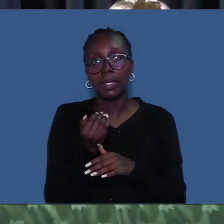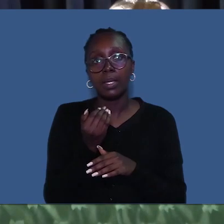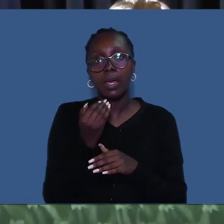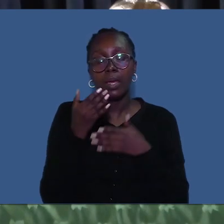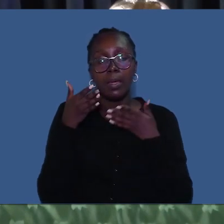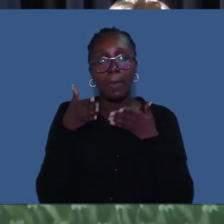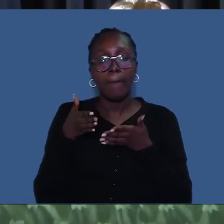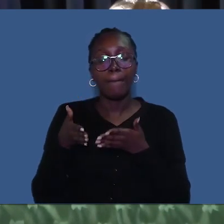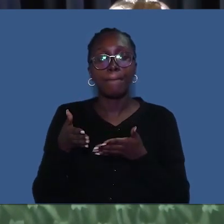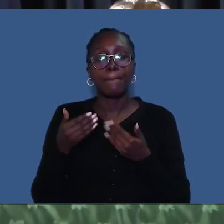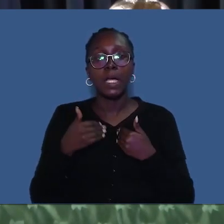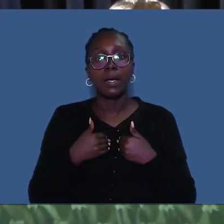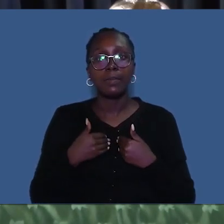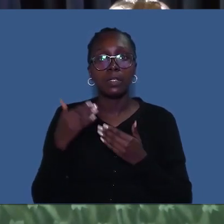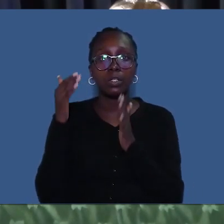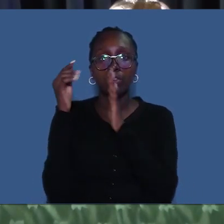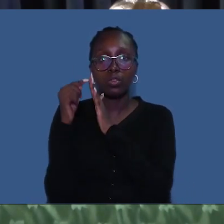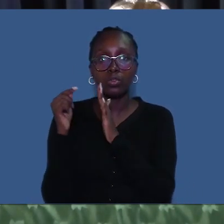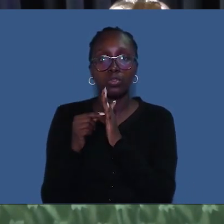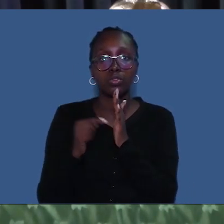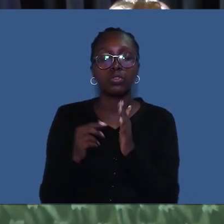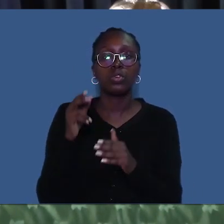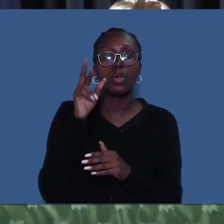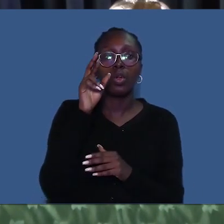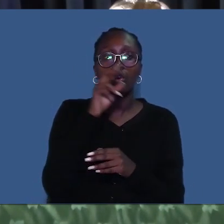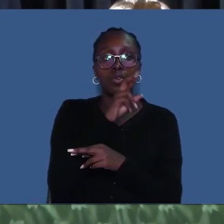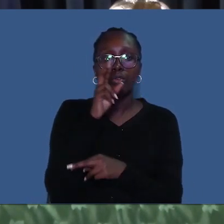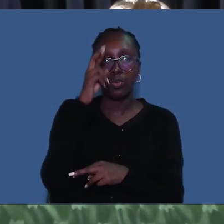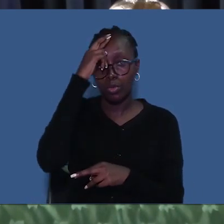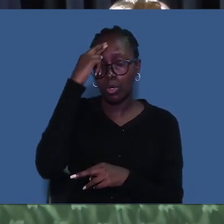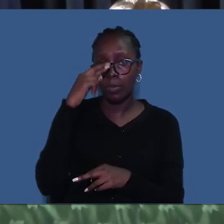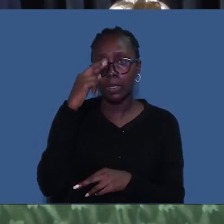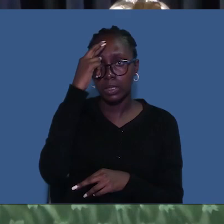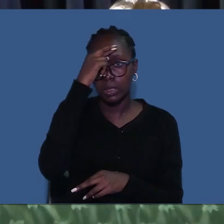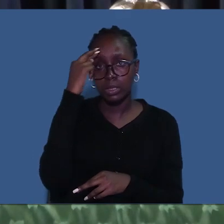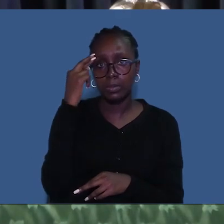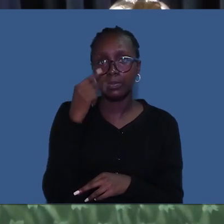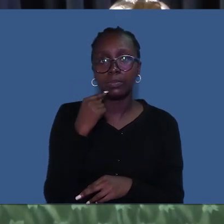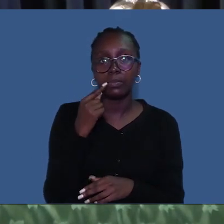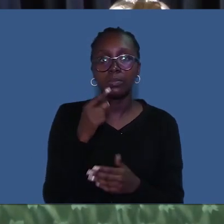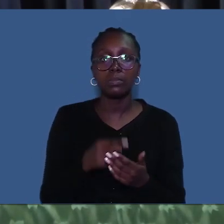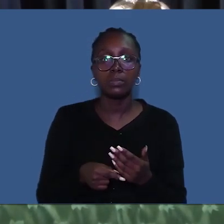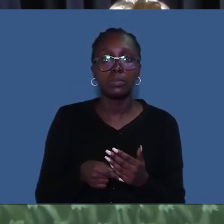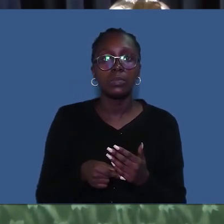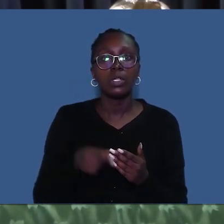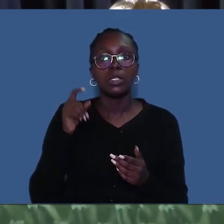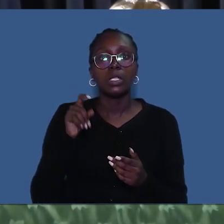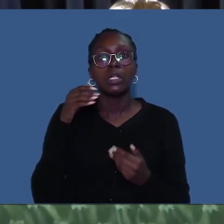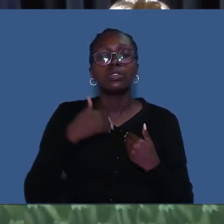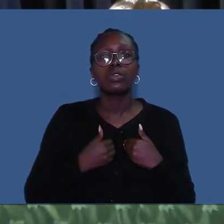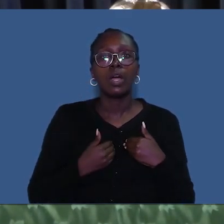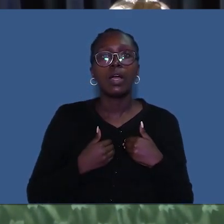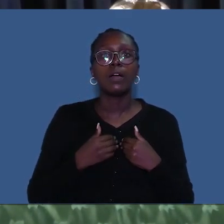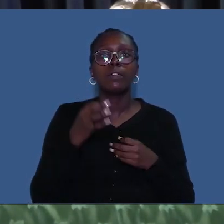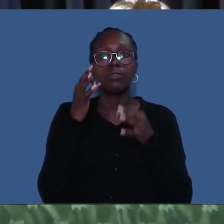programs. Romans 13:1-7 underscores the importance of good governance and maintaining justice.